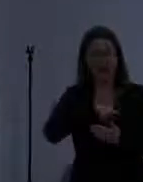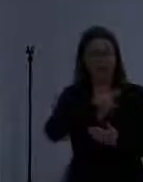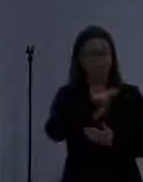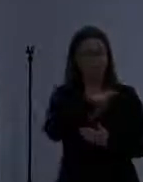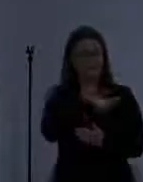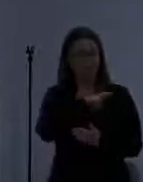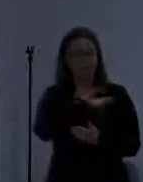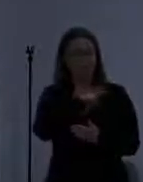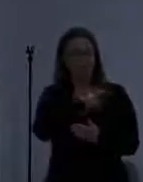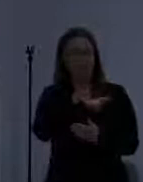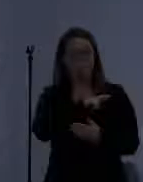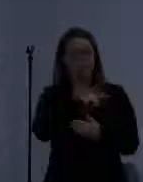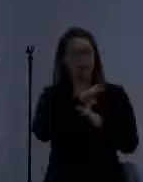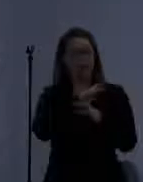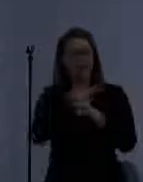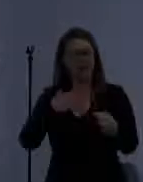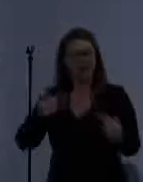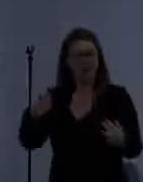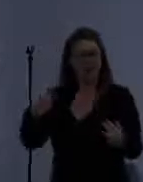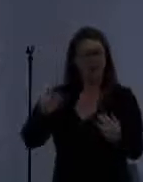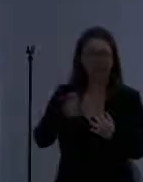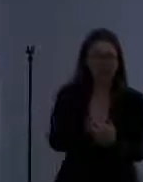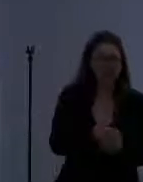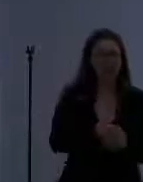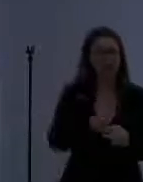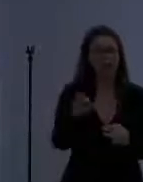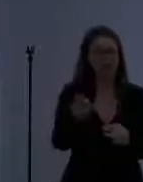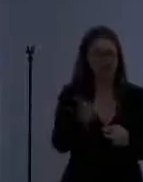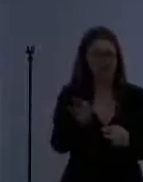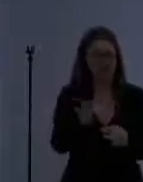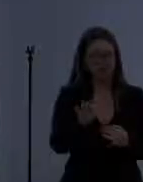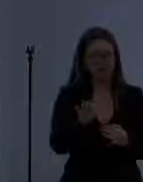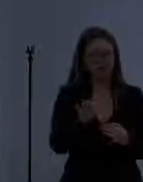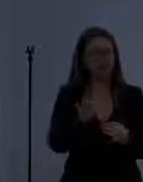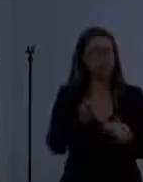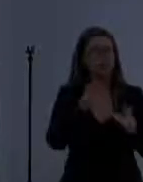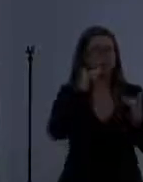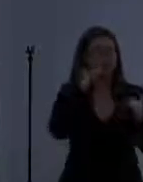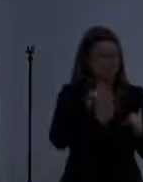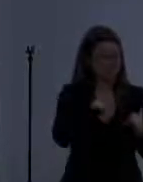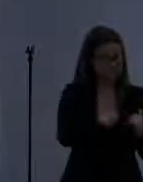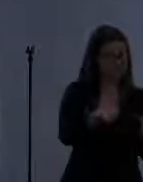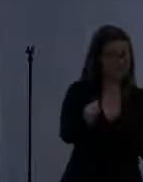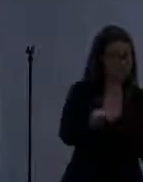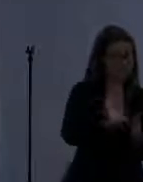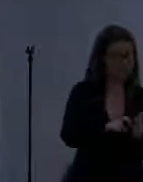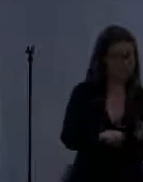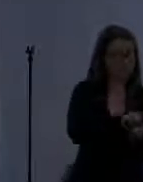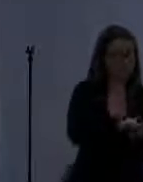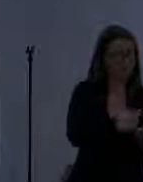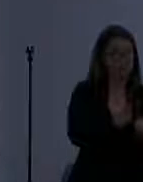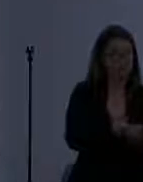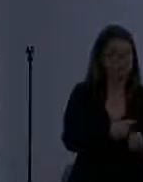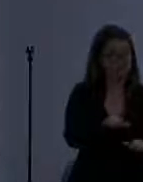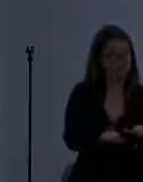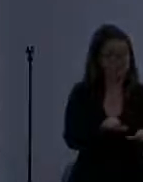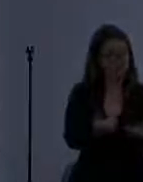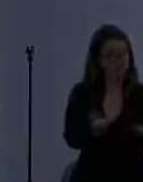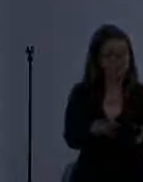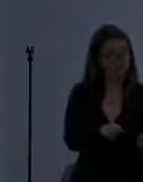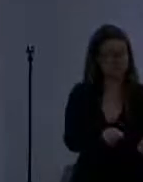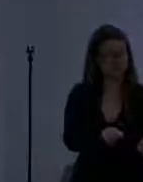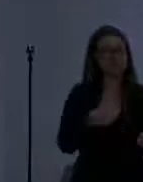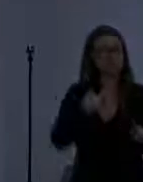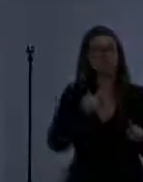do something about those incidents, it's to actually check that the provider has done the right thing and taken the action that they need